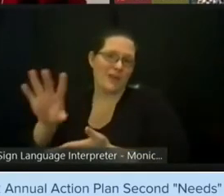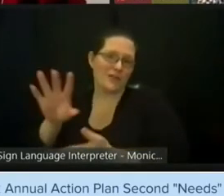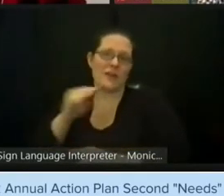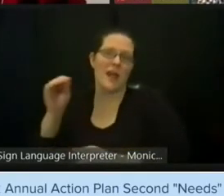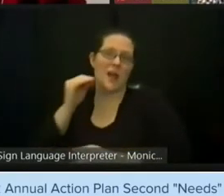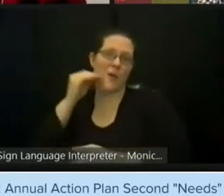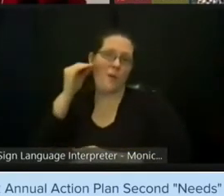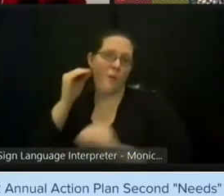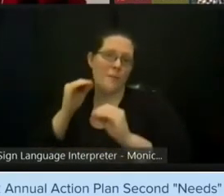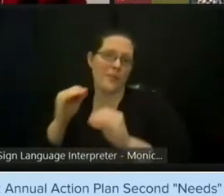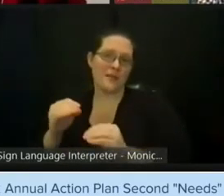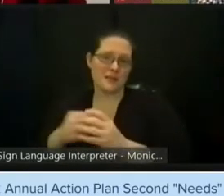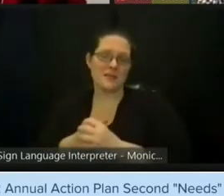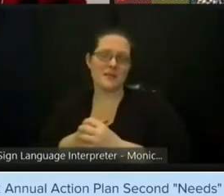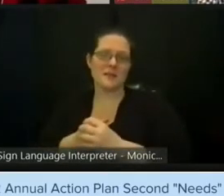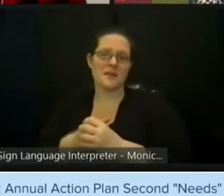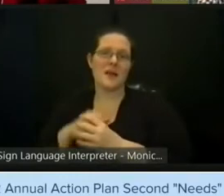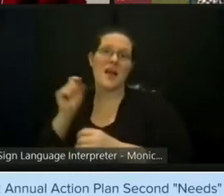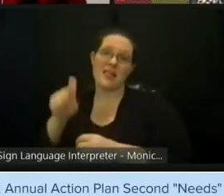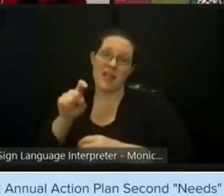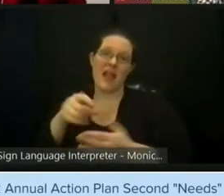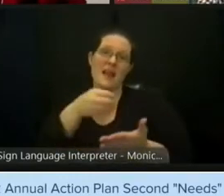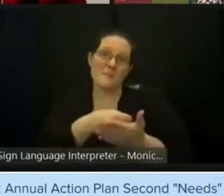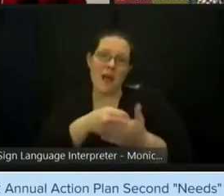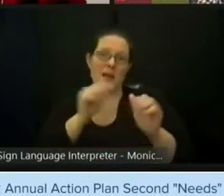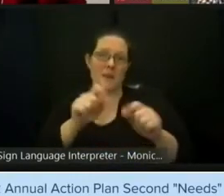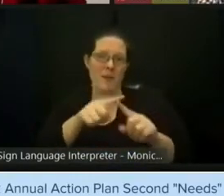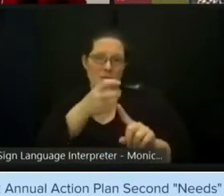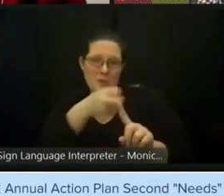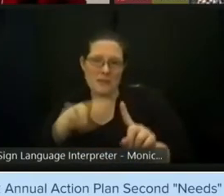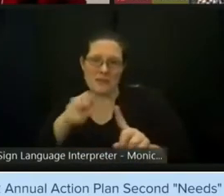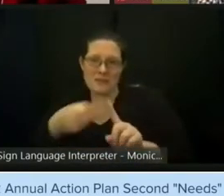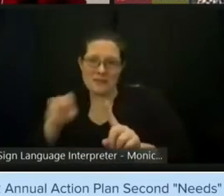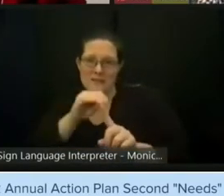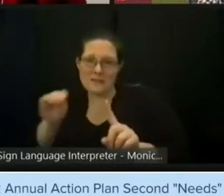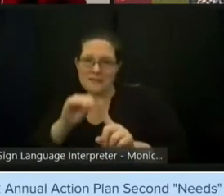they need flexible money to do this because these are people who